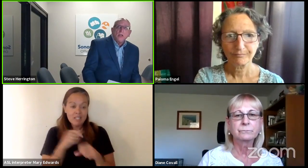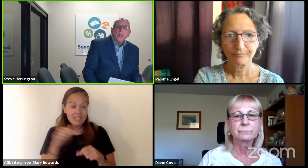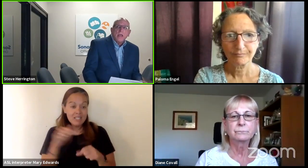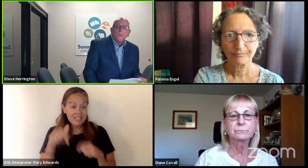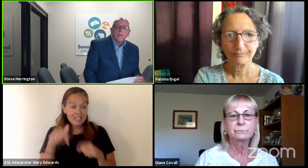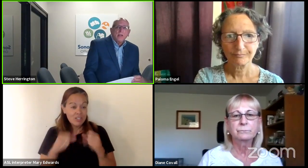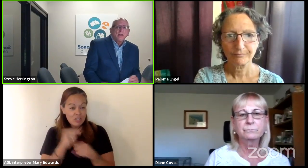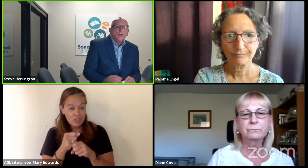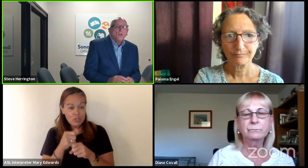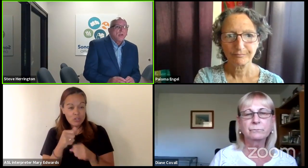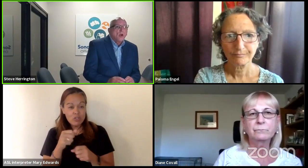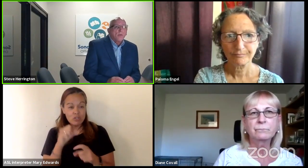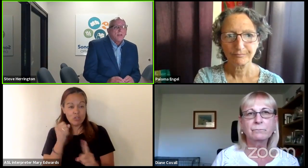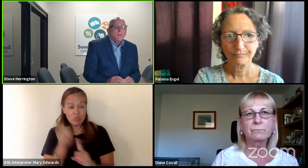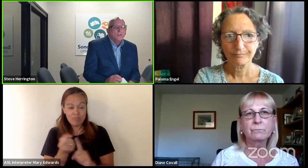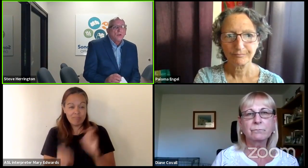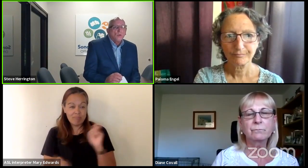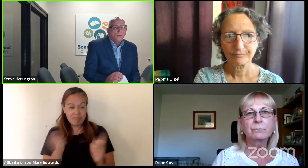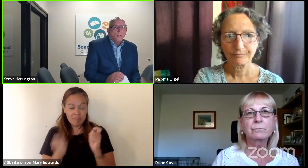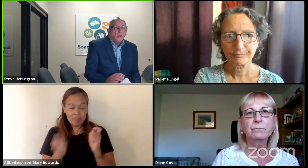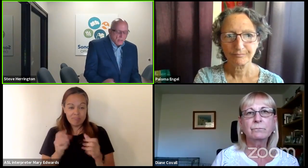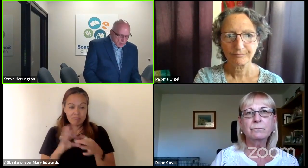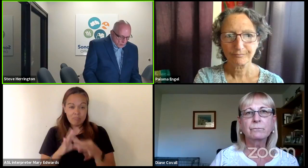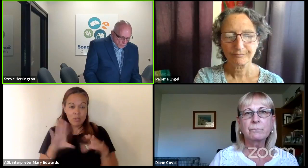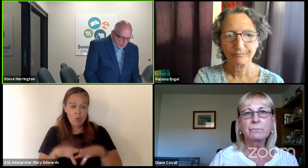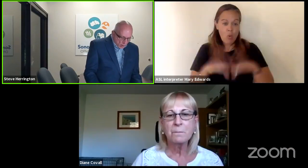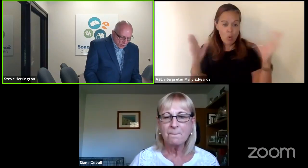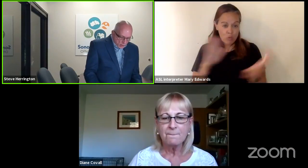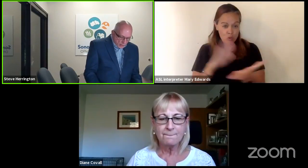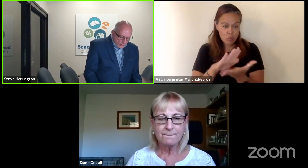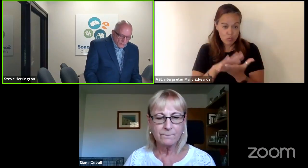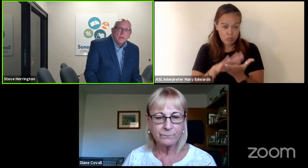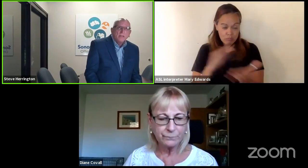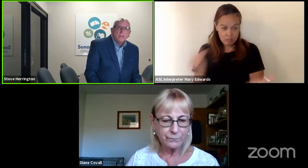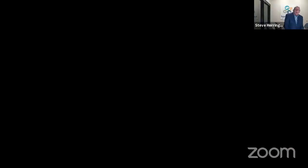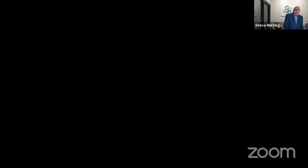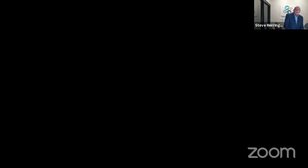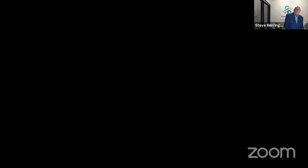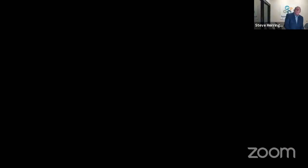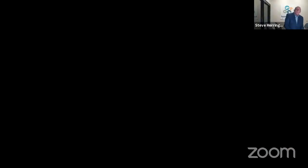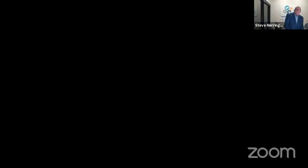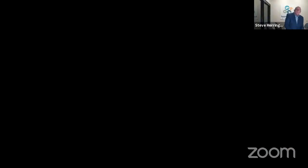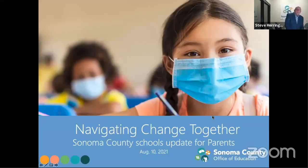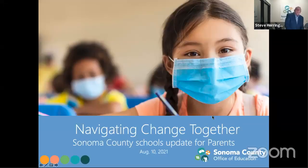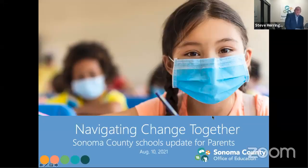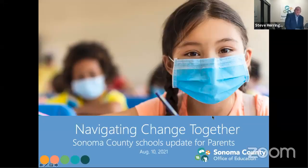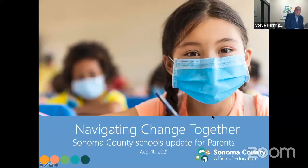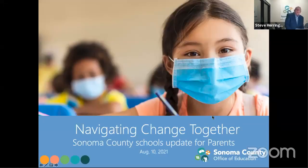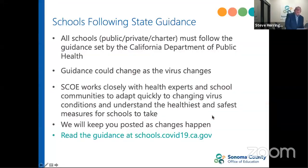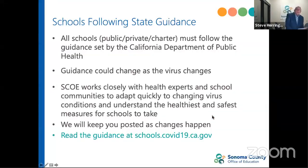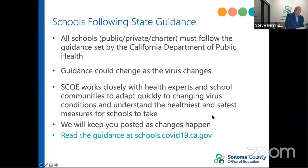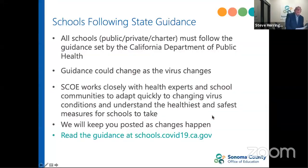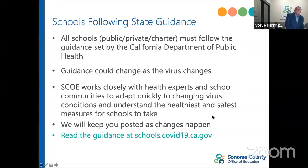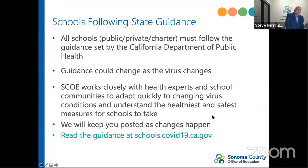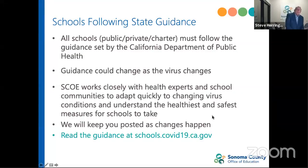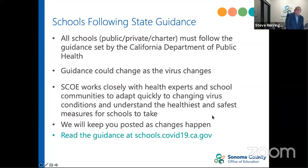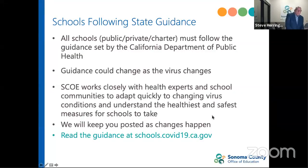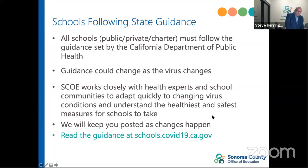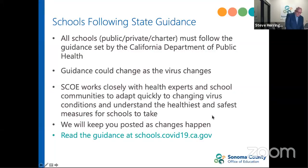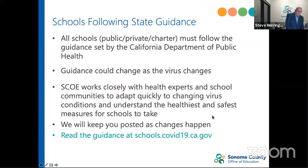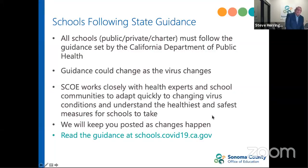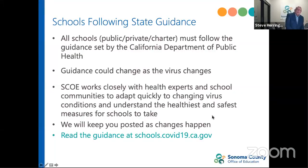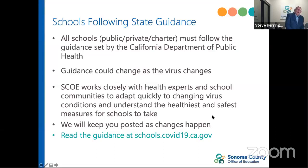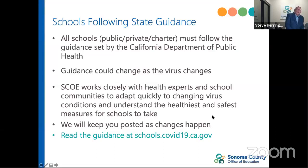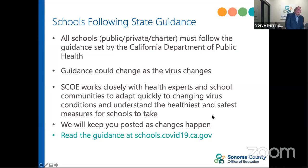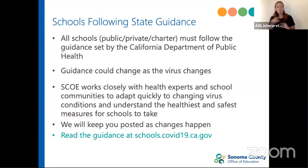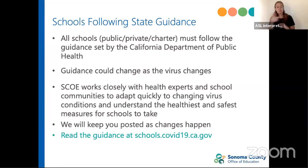changed as it relates to the reopening of school we are for next slide kim we're look at the nav we're going to